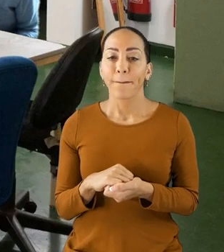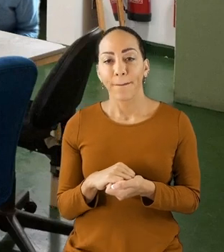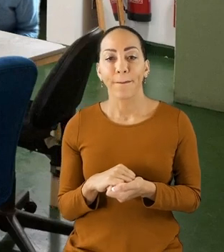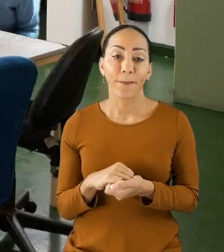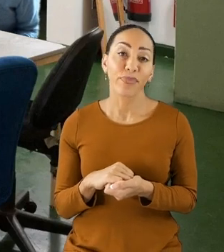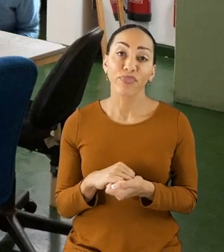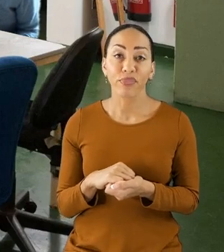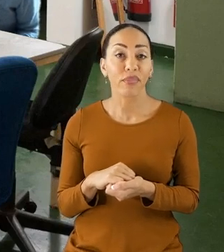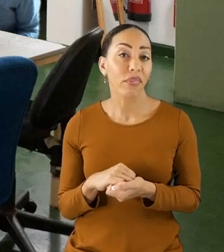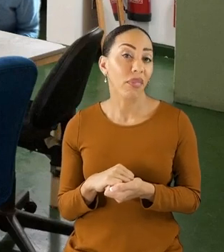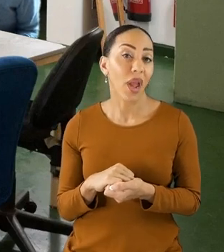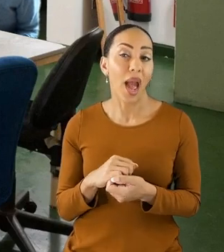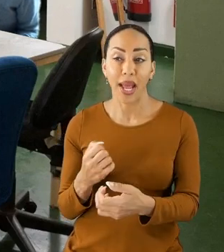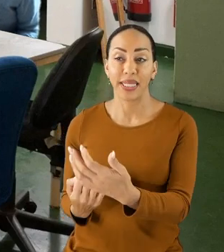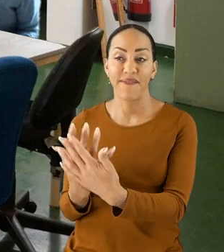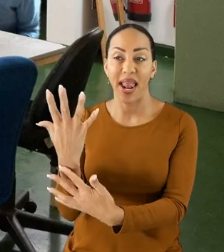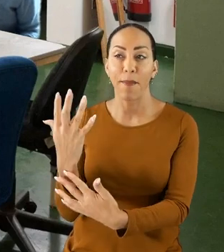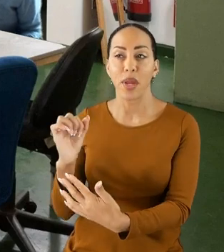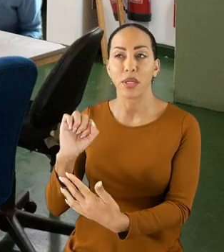role and